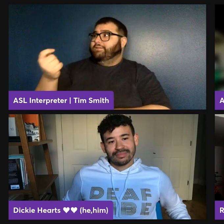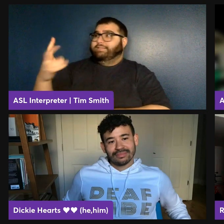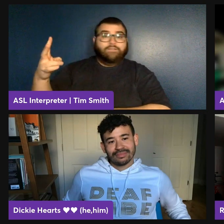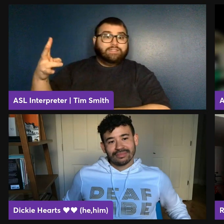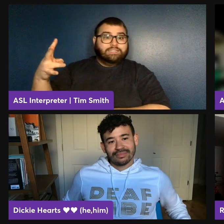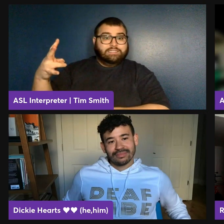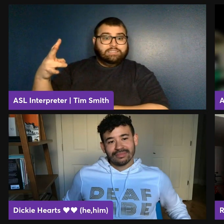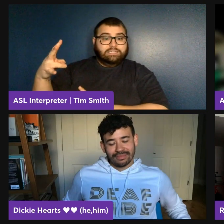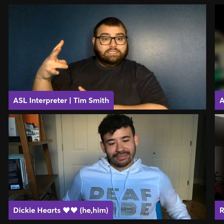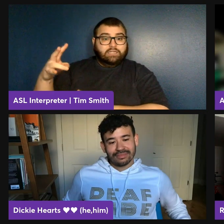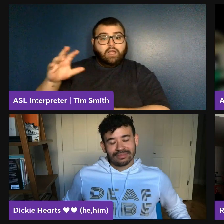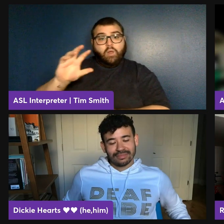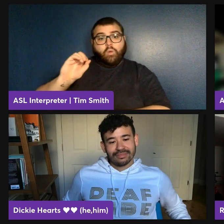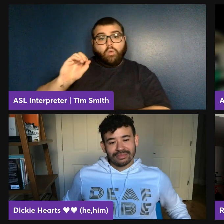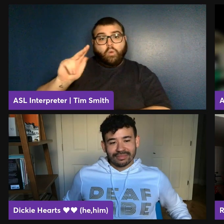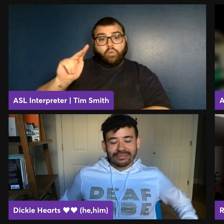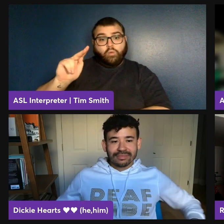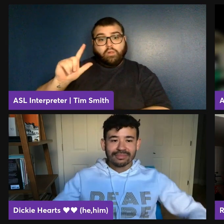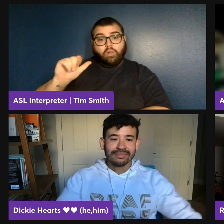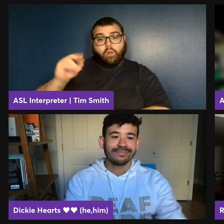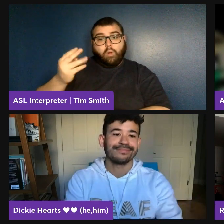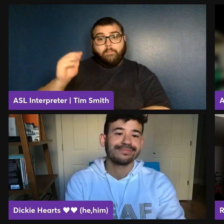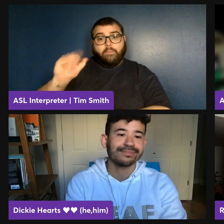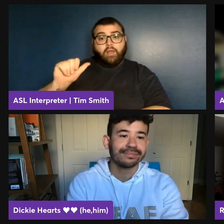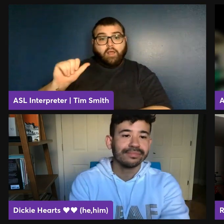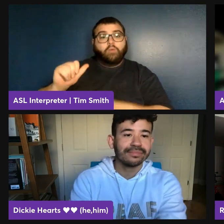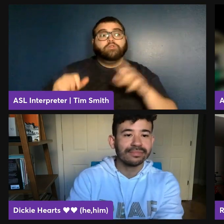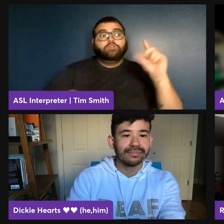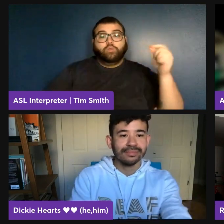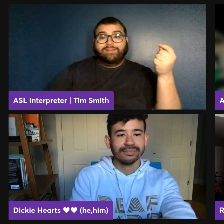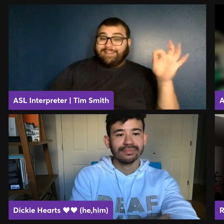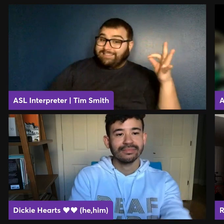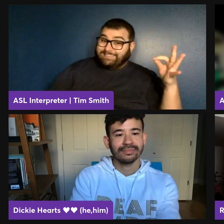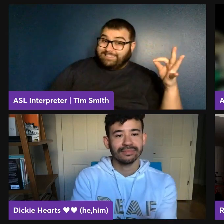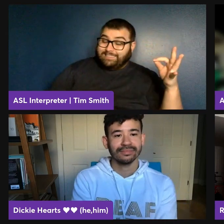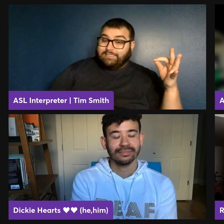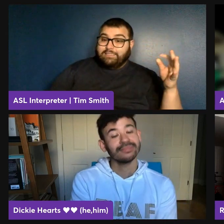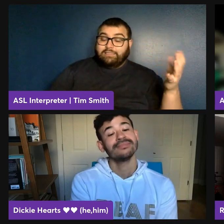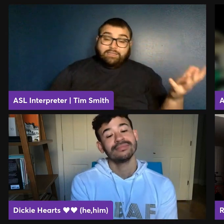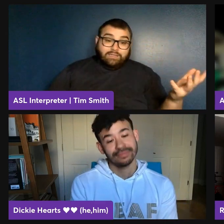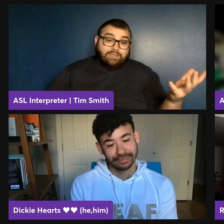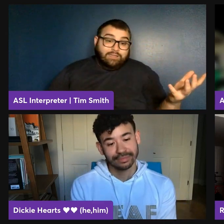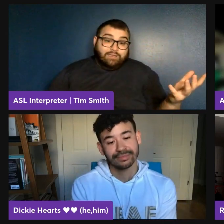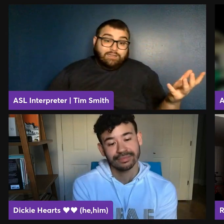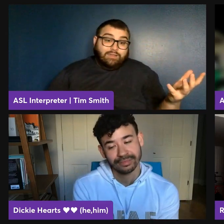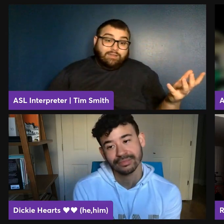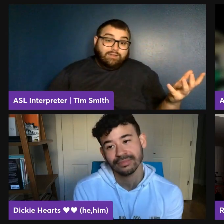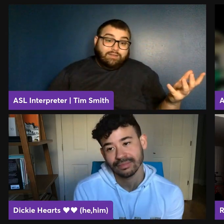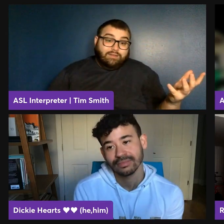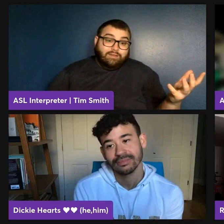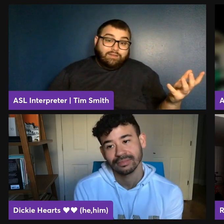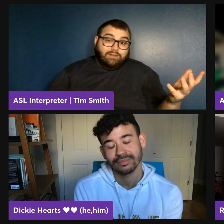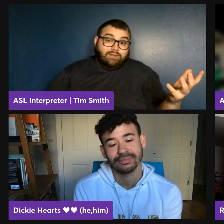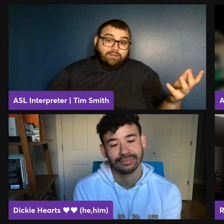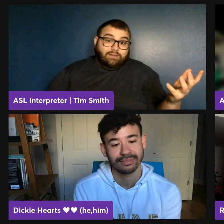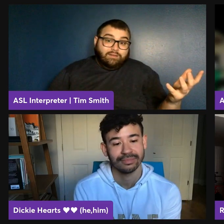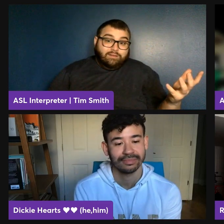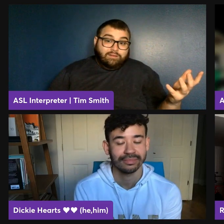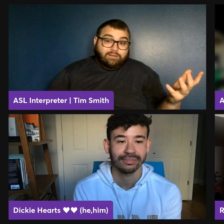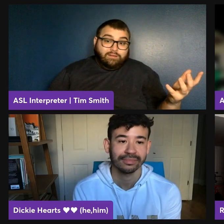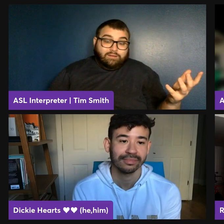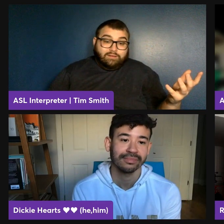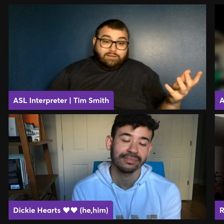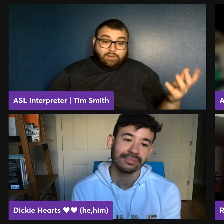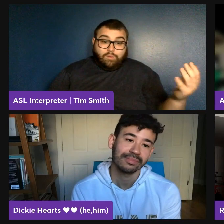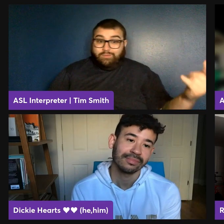and Oklahoma, the Everyone Forum, was 2019. So that wasn't none of that